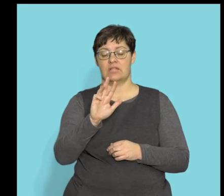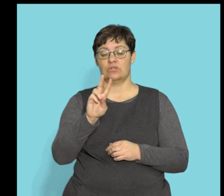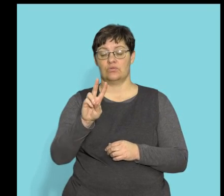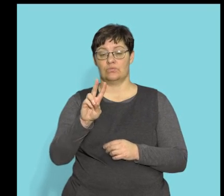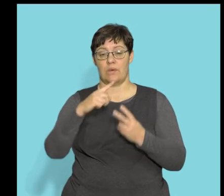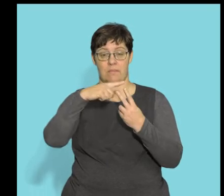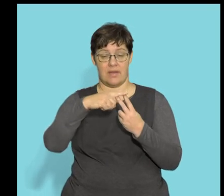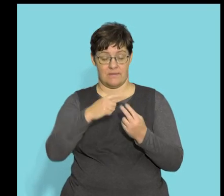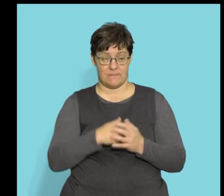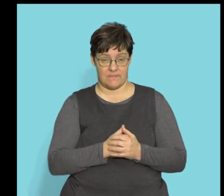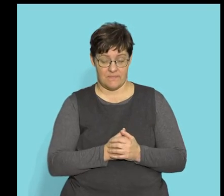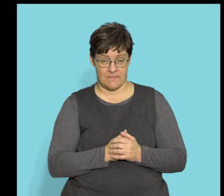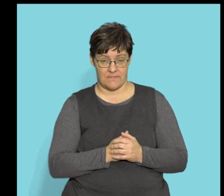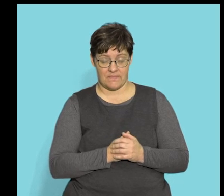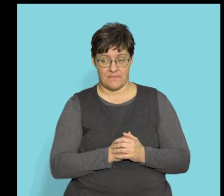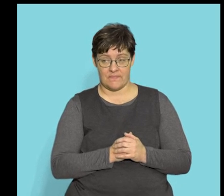pi.